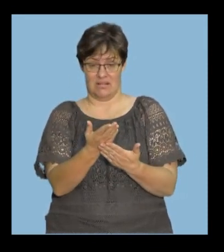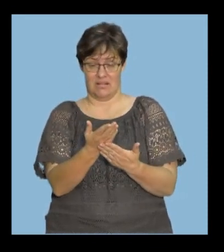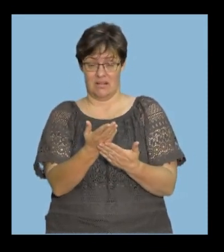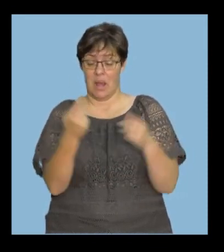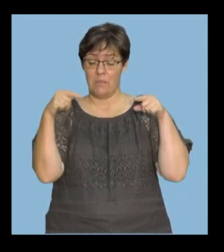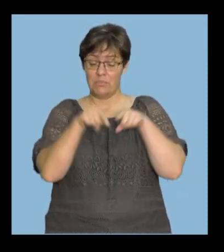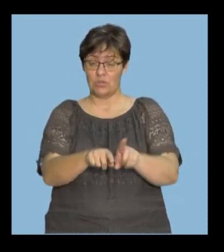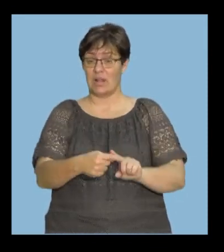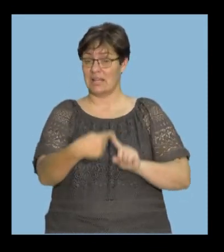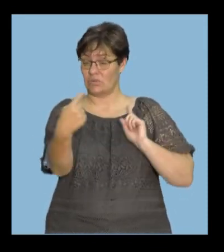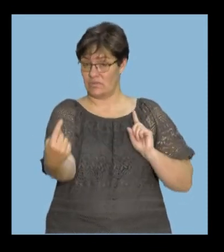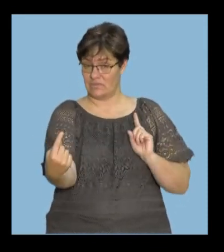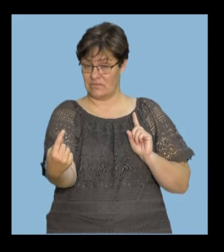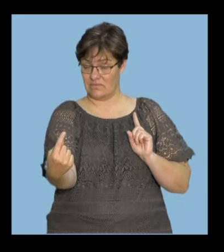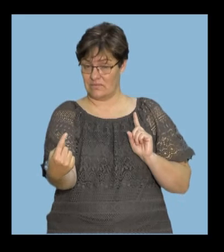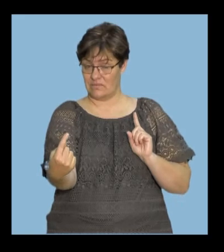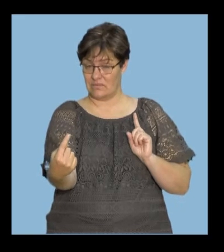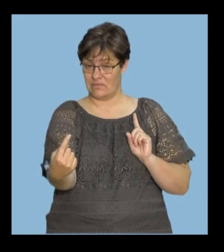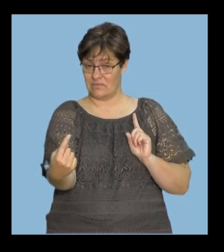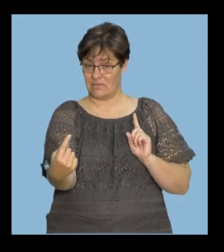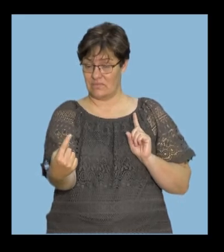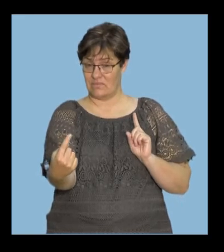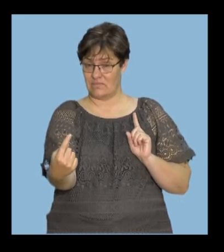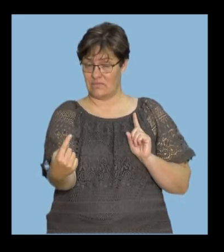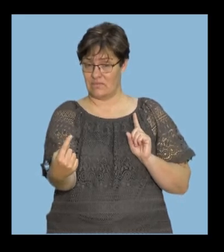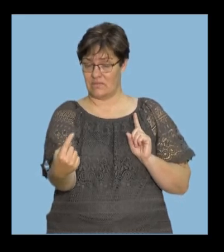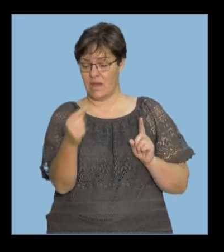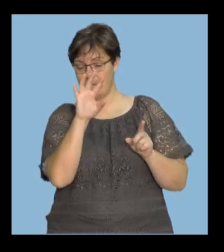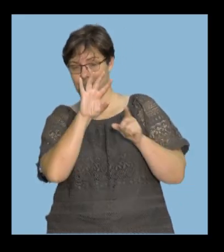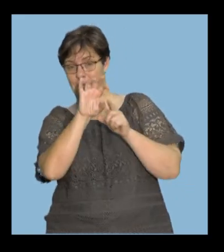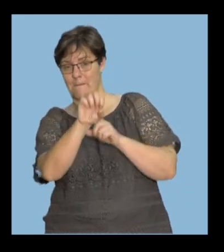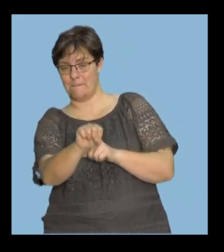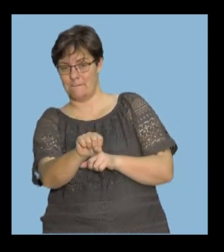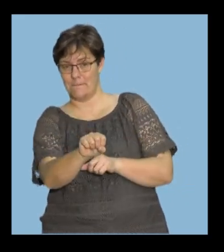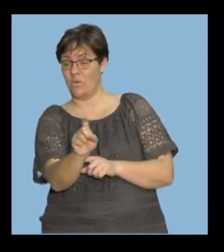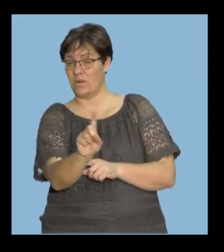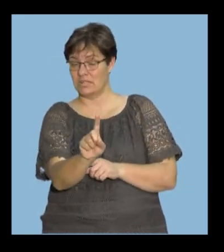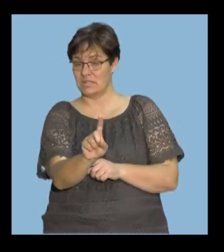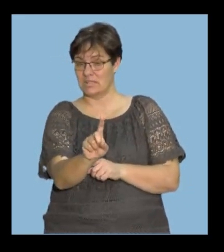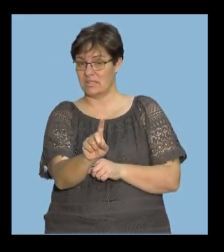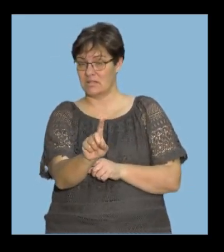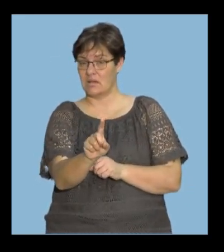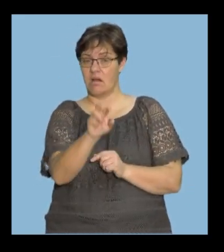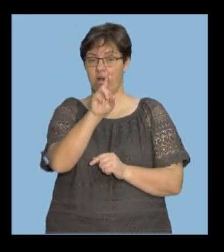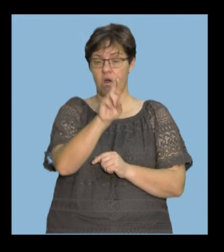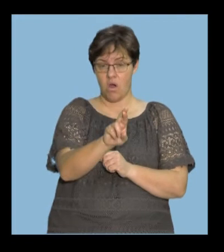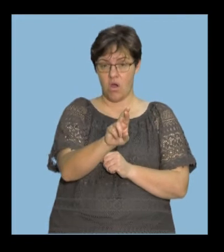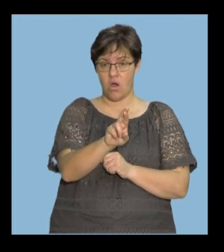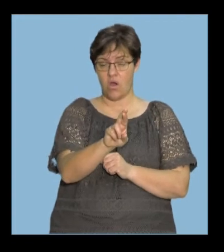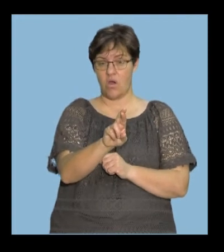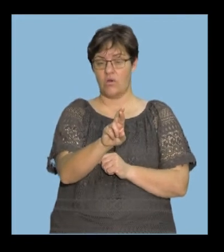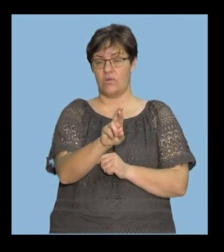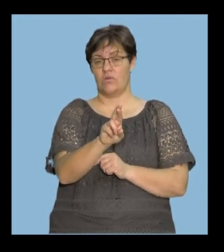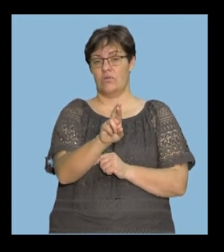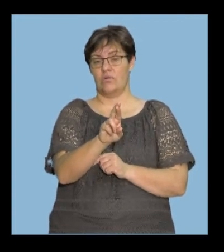probability, when it's mutually exclusive, we're going to recognize it's the probability of